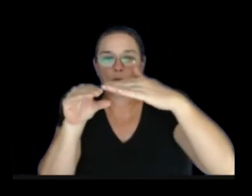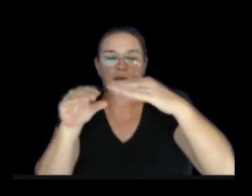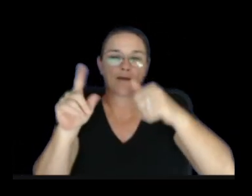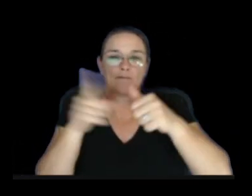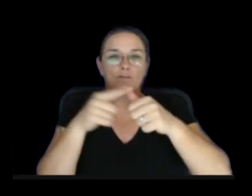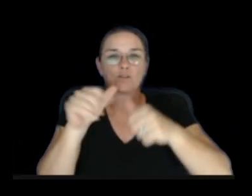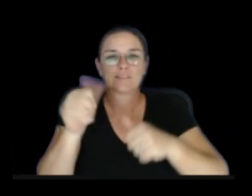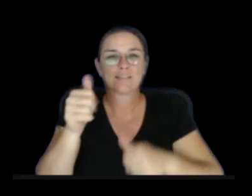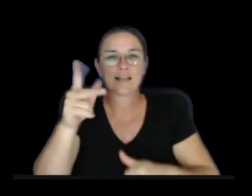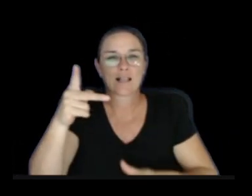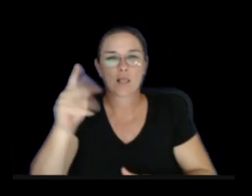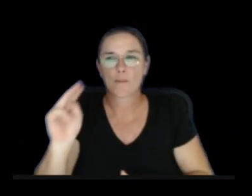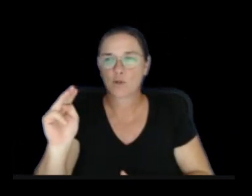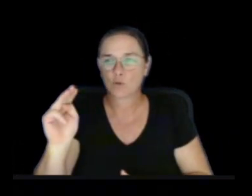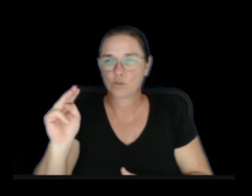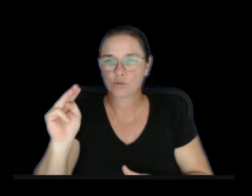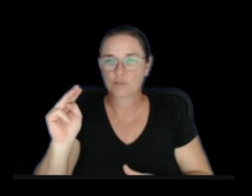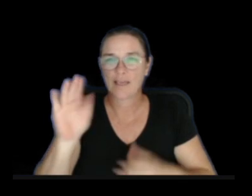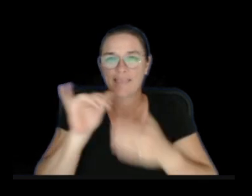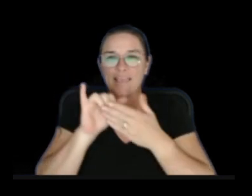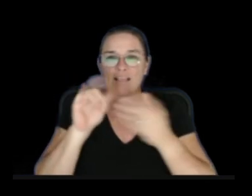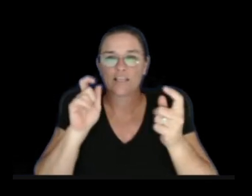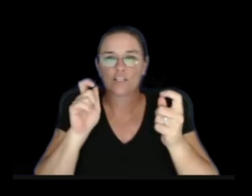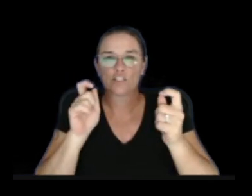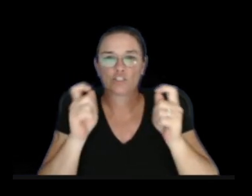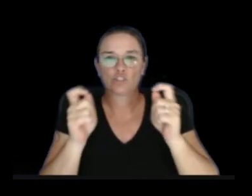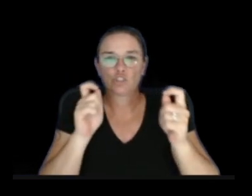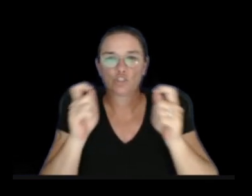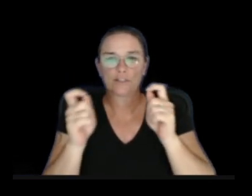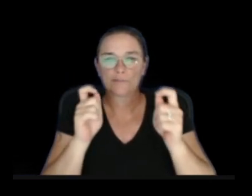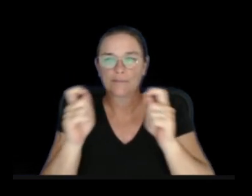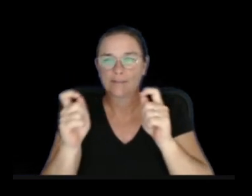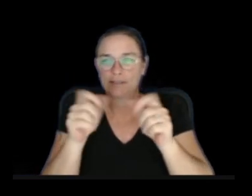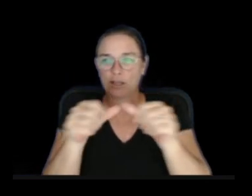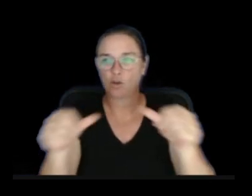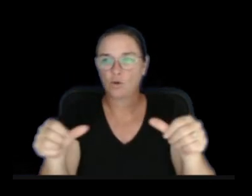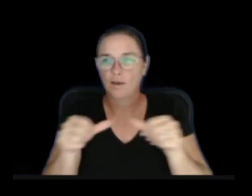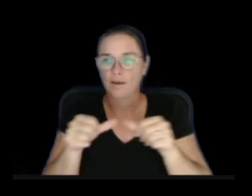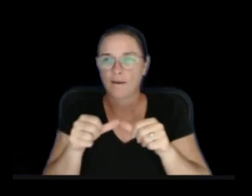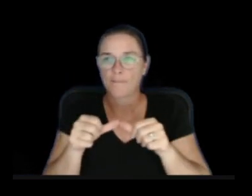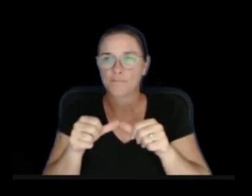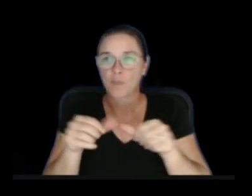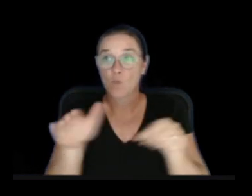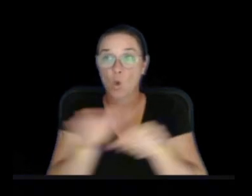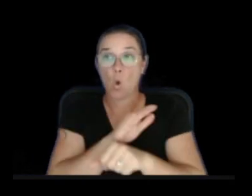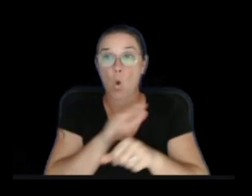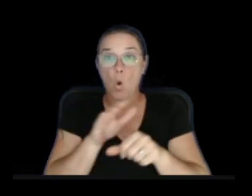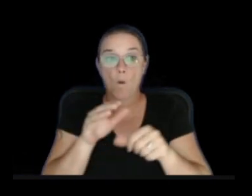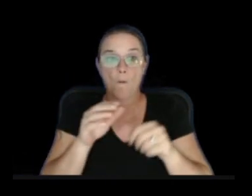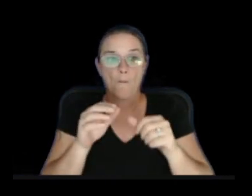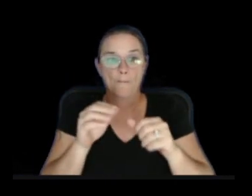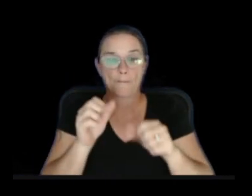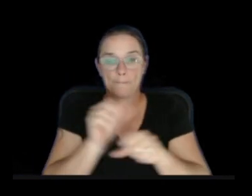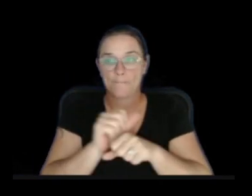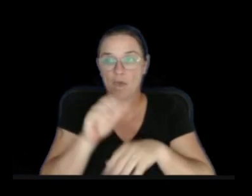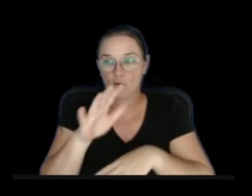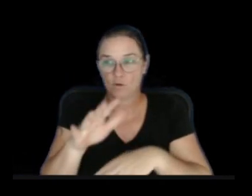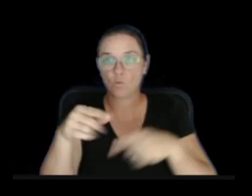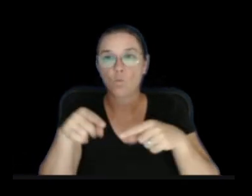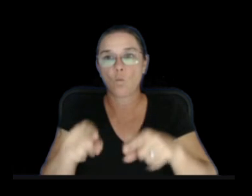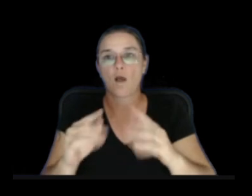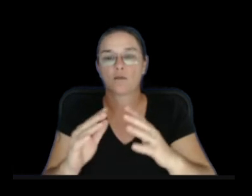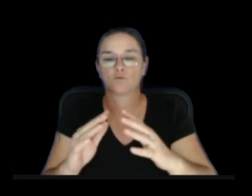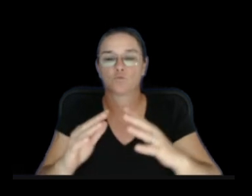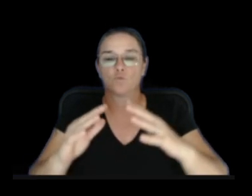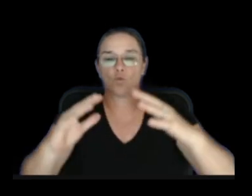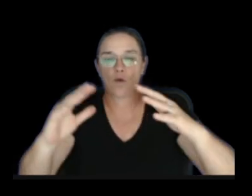crust, which is the adjustment area of the whole mountain as it continues swelling following its